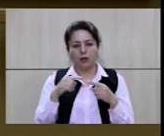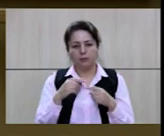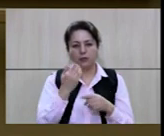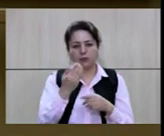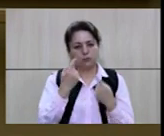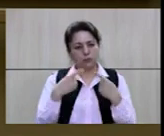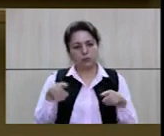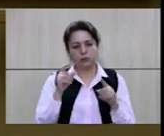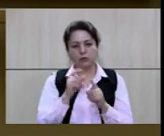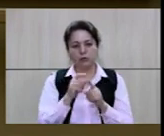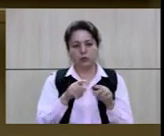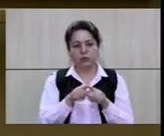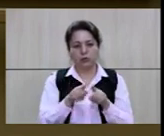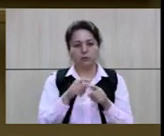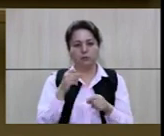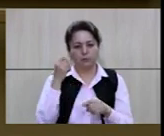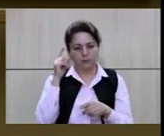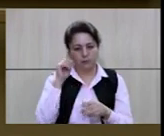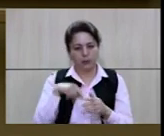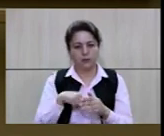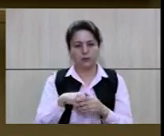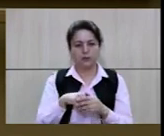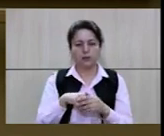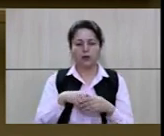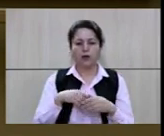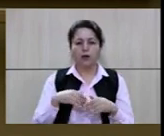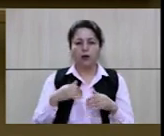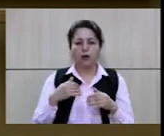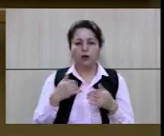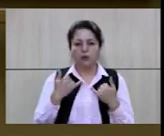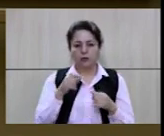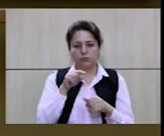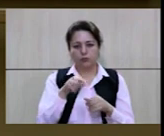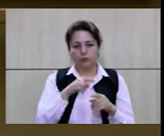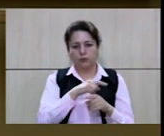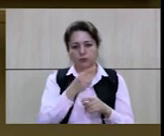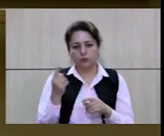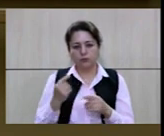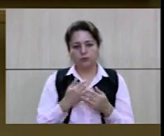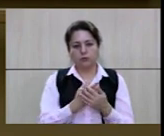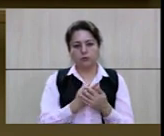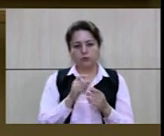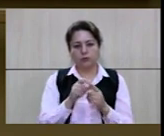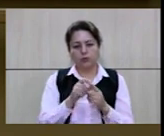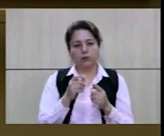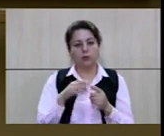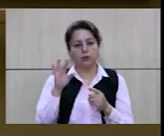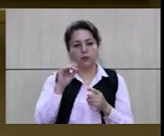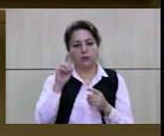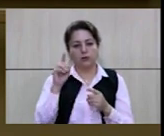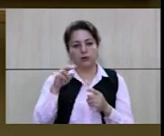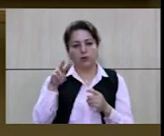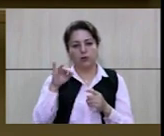ham bilasiz. Keling, ushbu so'zlarimiz izohli lug'atda qanday izohlanganligiga bir